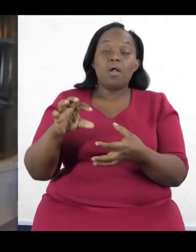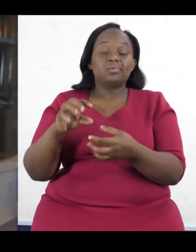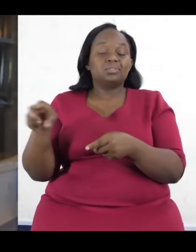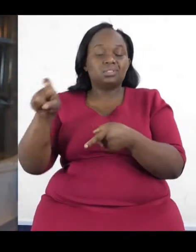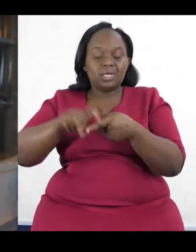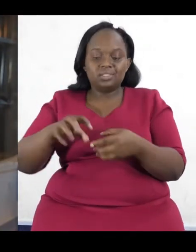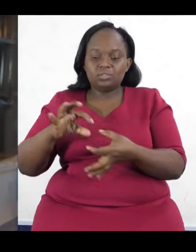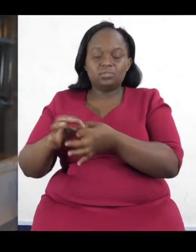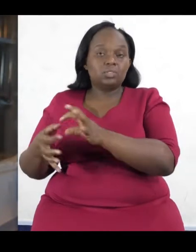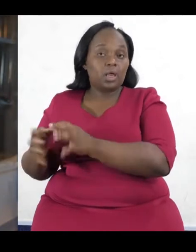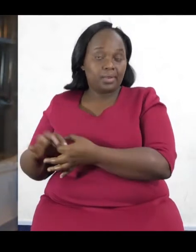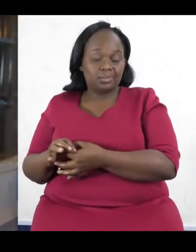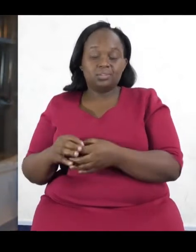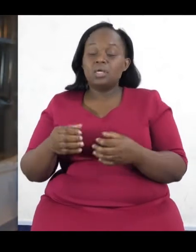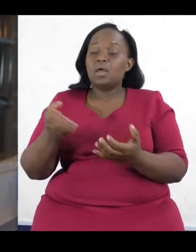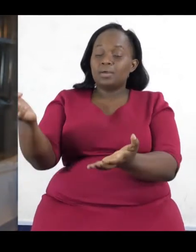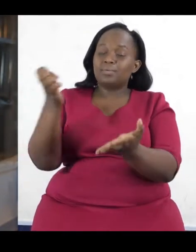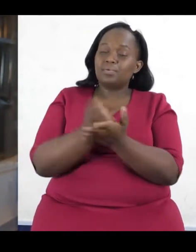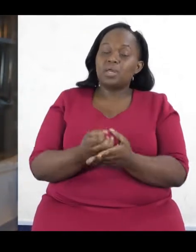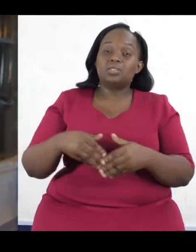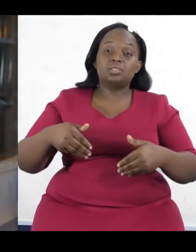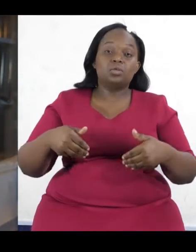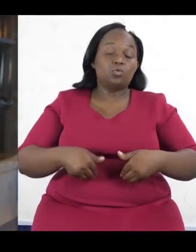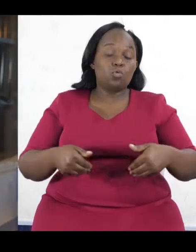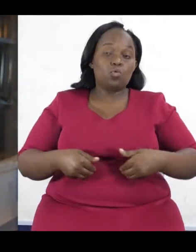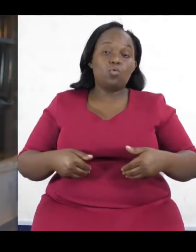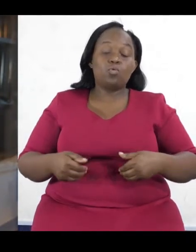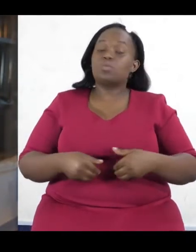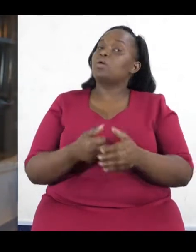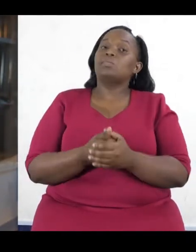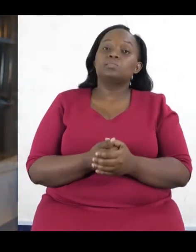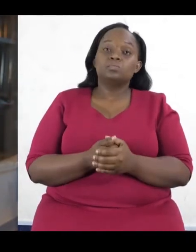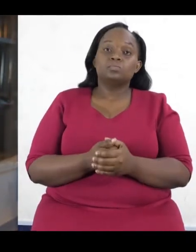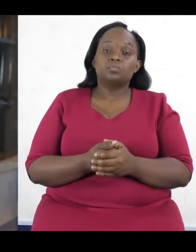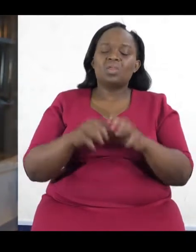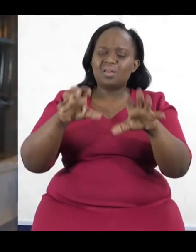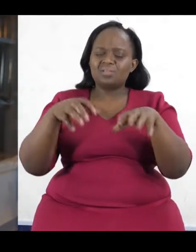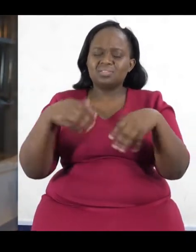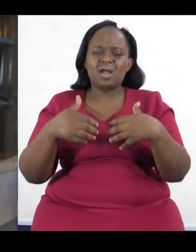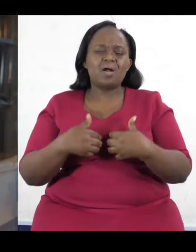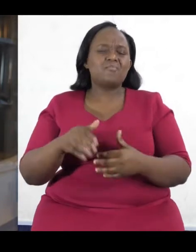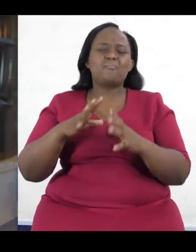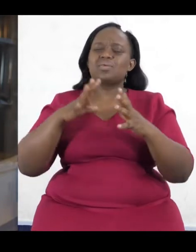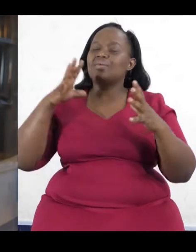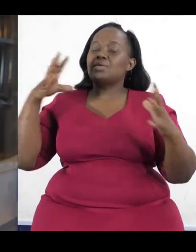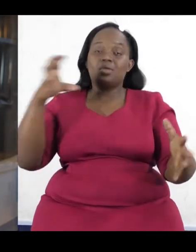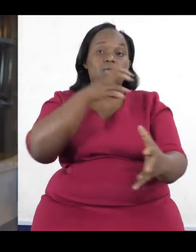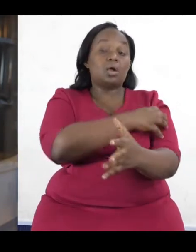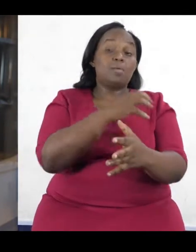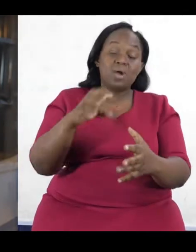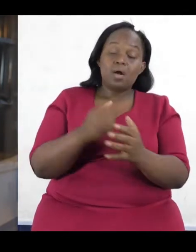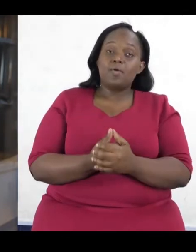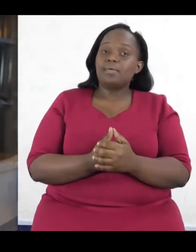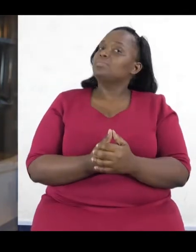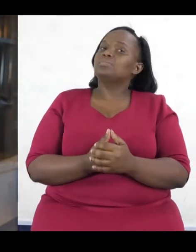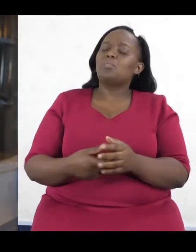create employment for the youth. And for information, agriculture has great potential, has great